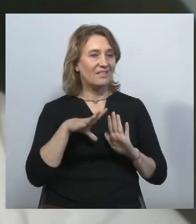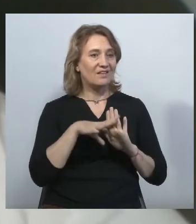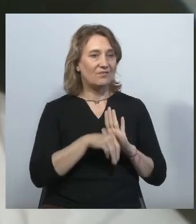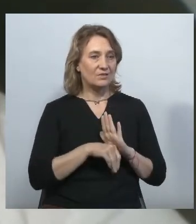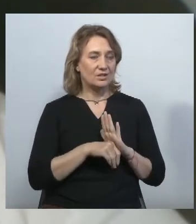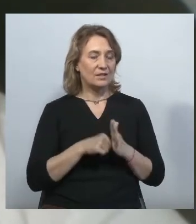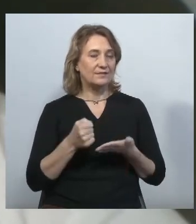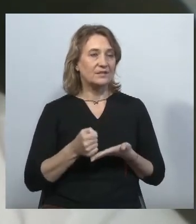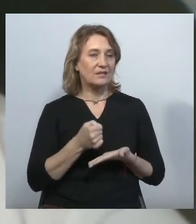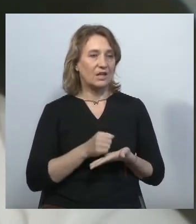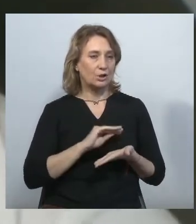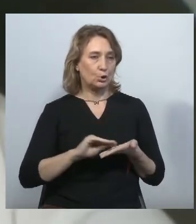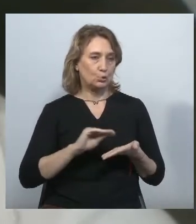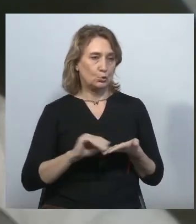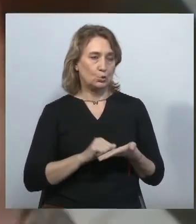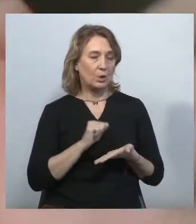part of this document.